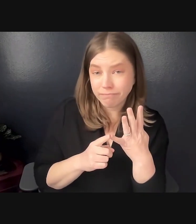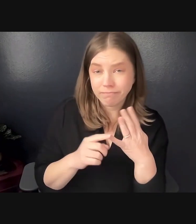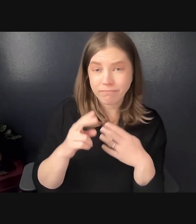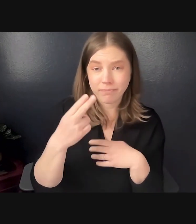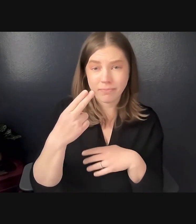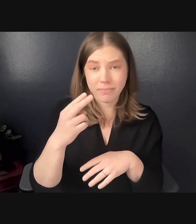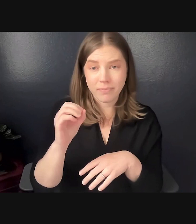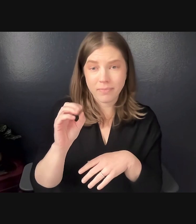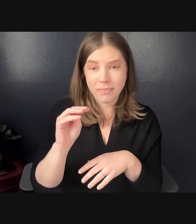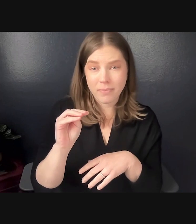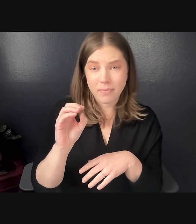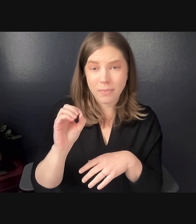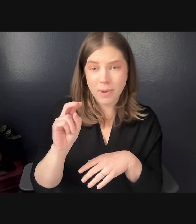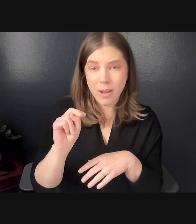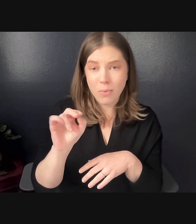with ASR.